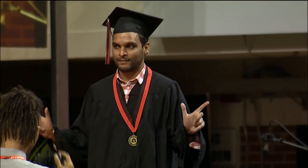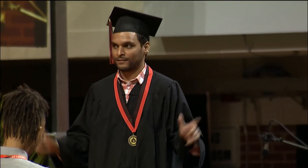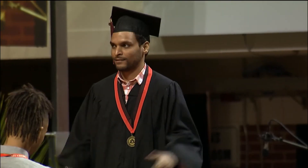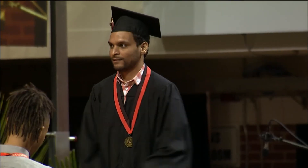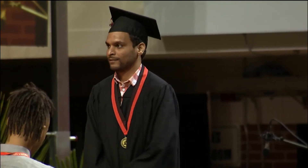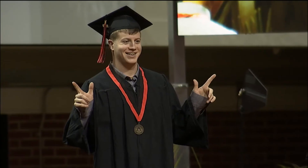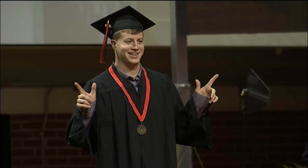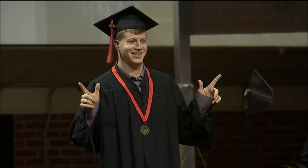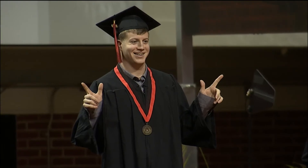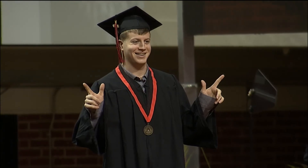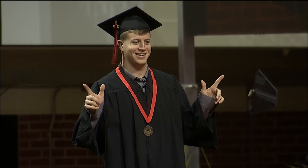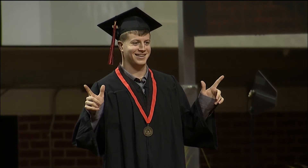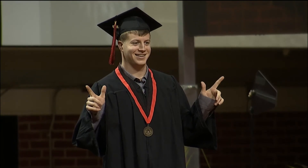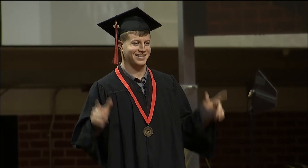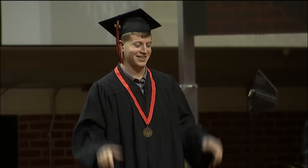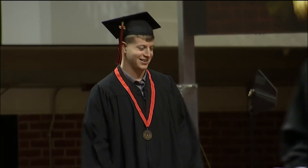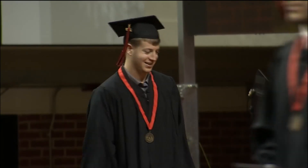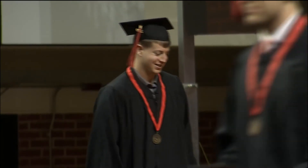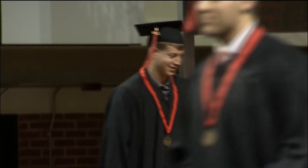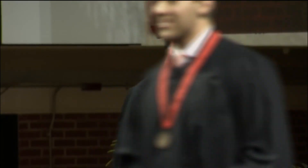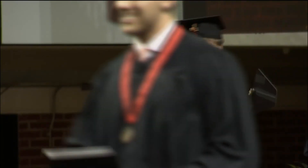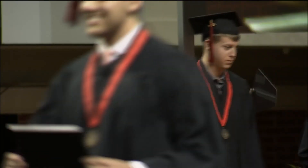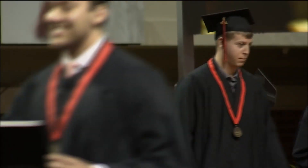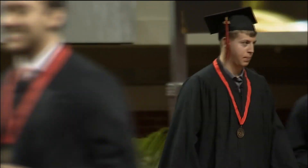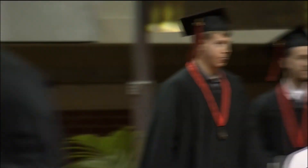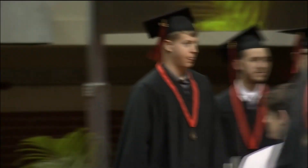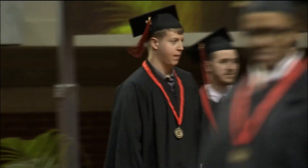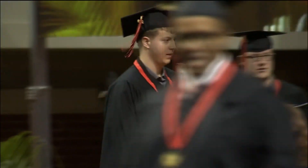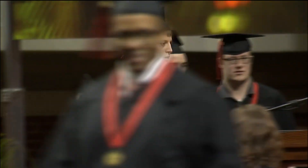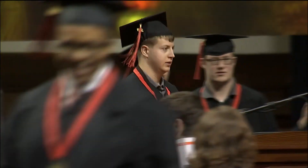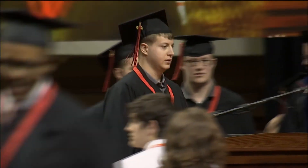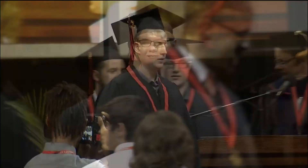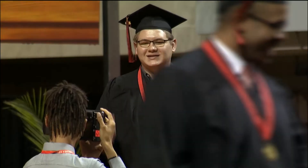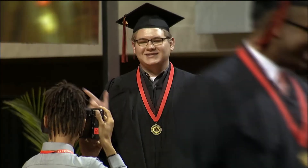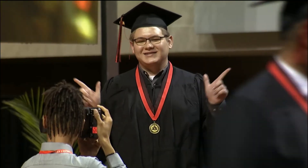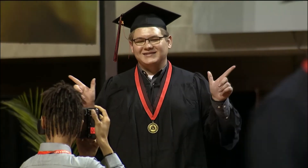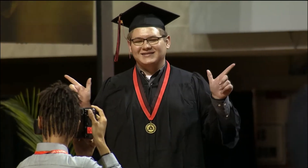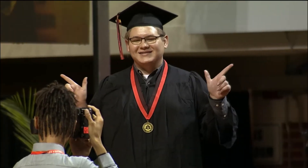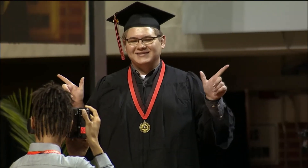Ankit Cole. Destin Cade Woodard.